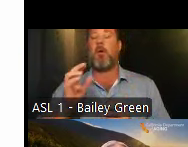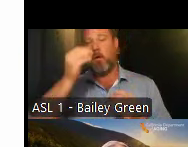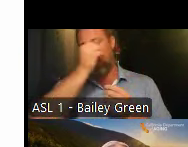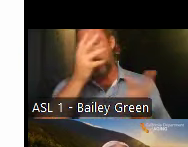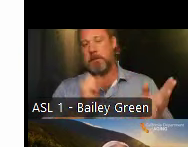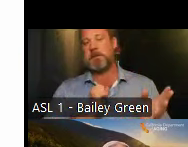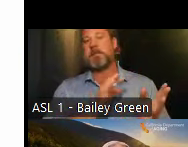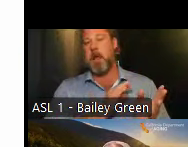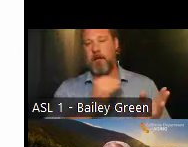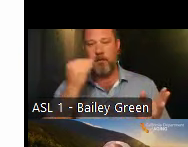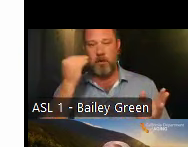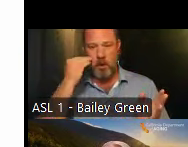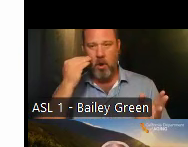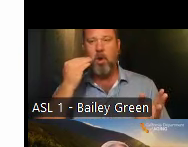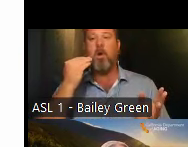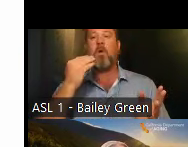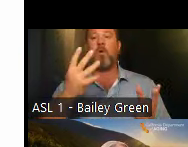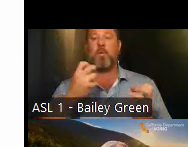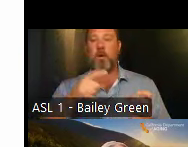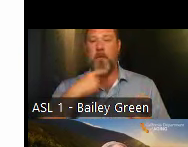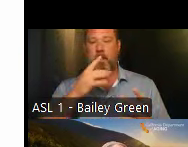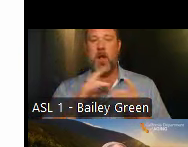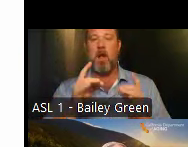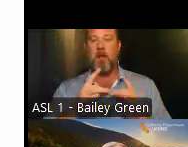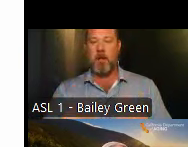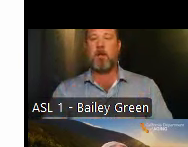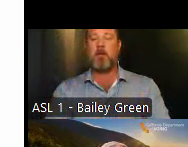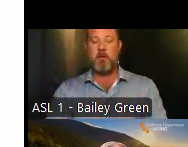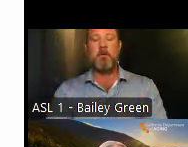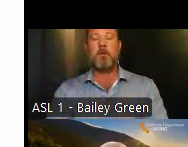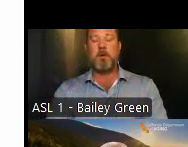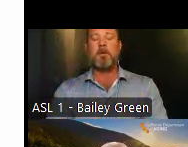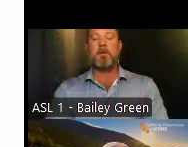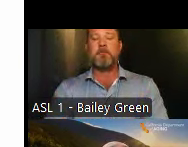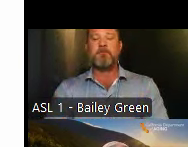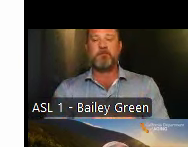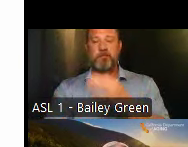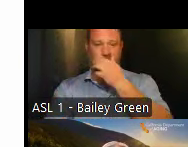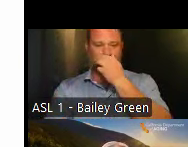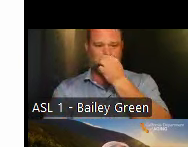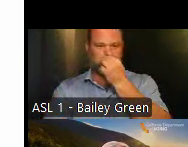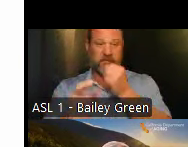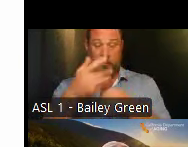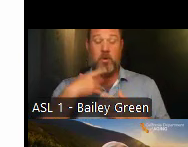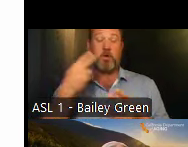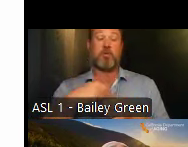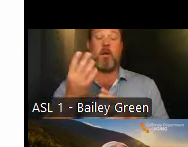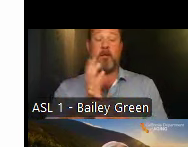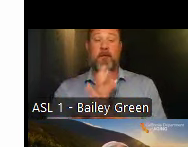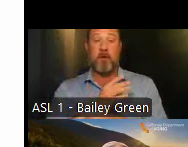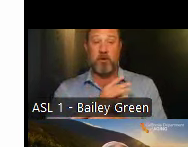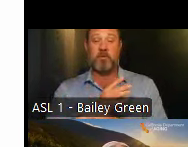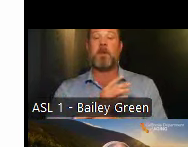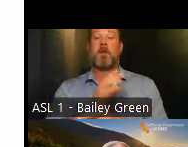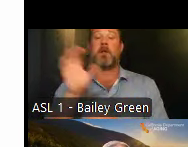staff member on site know that you want to make a public comment. If you are joining us virtually and would like to make a public comment via